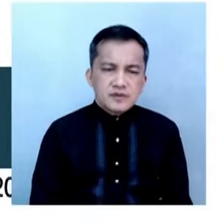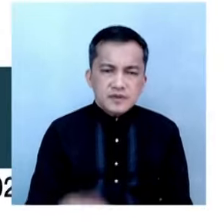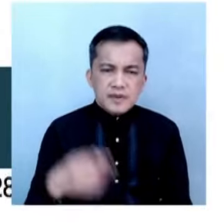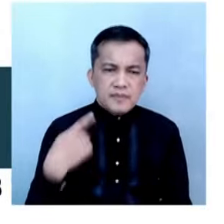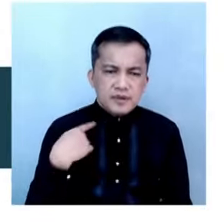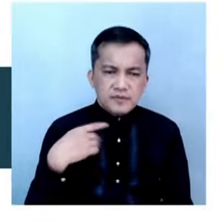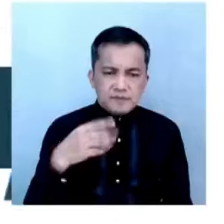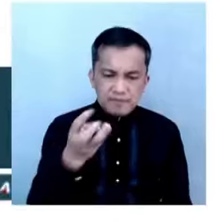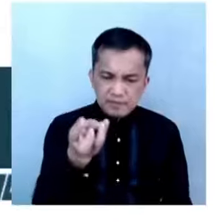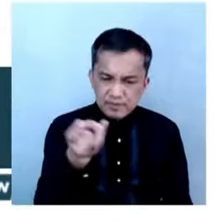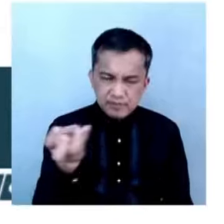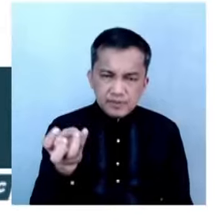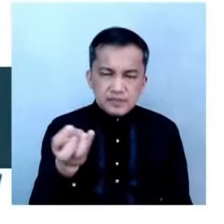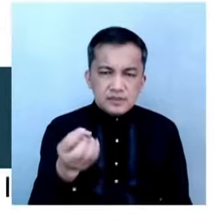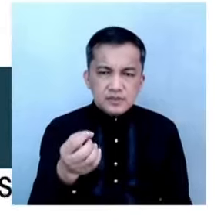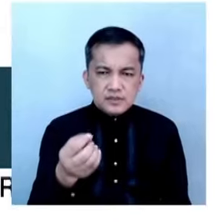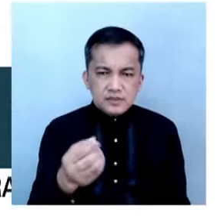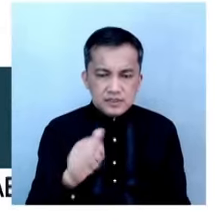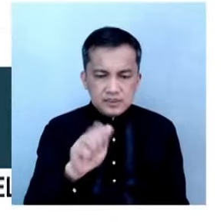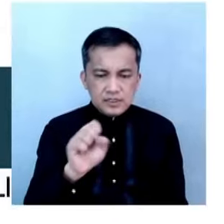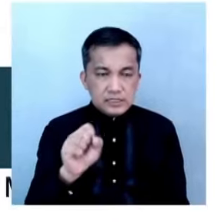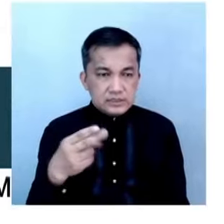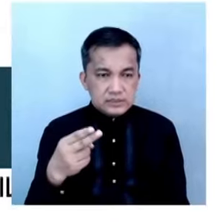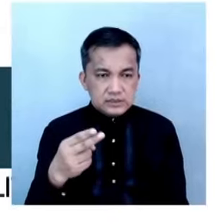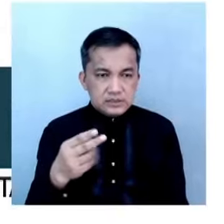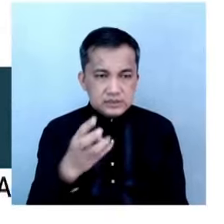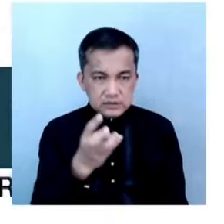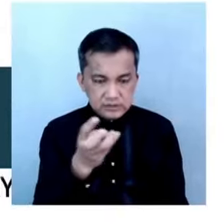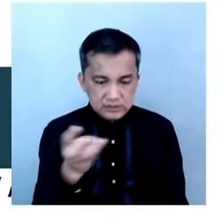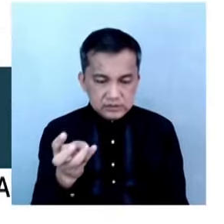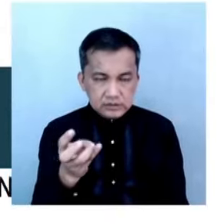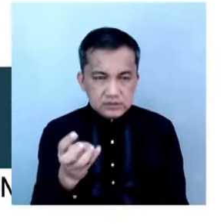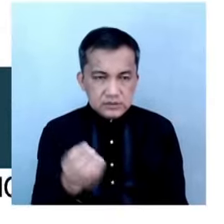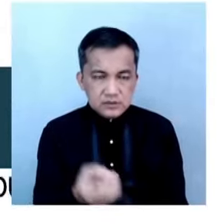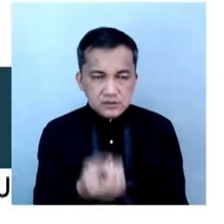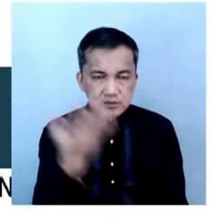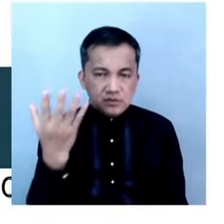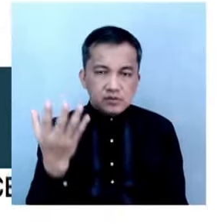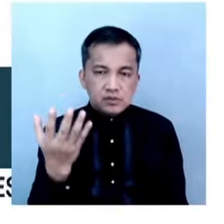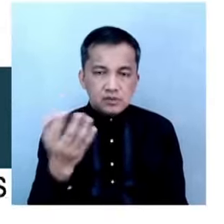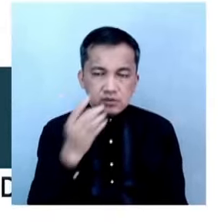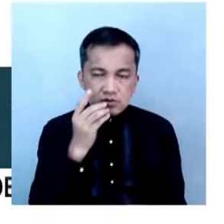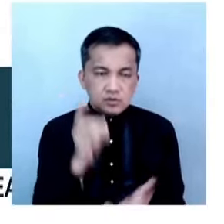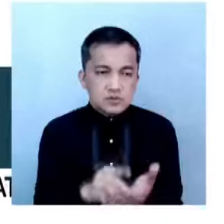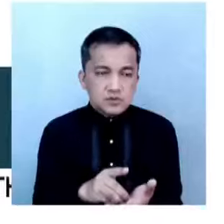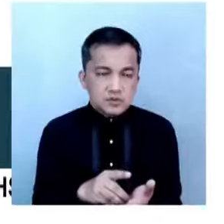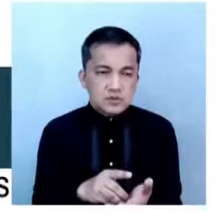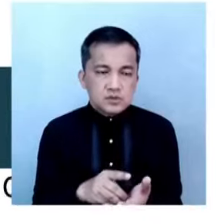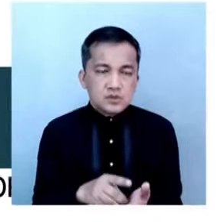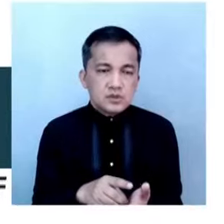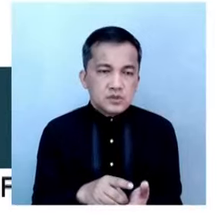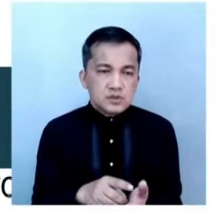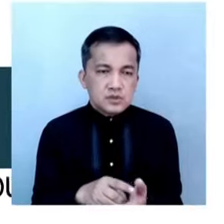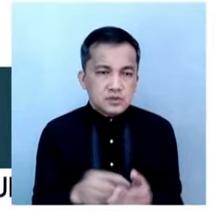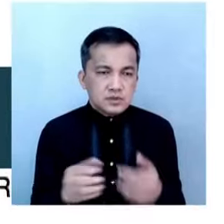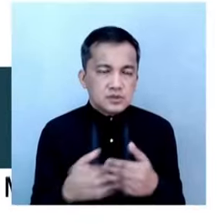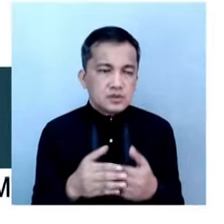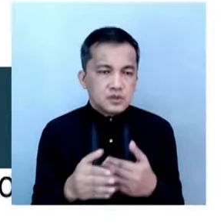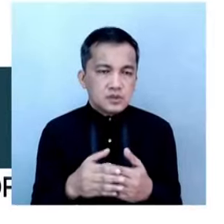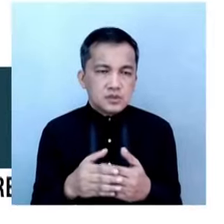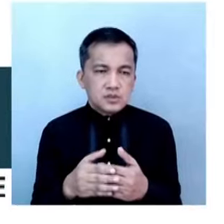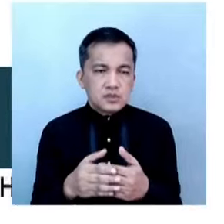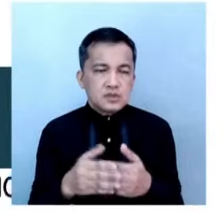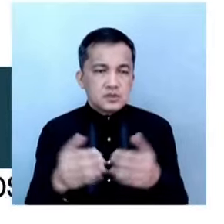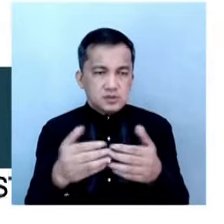size. So, pero po itong mga pebble size na ito, mga na documents po ito din po sa, malapit lang po sana,